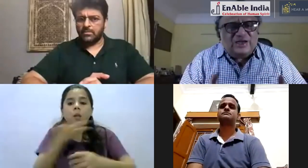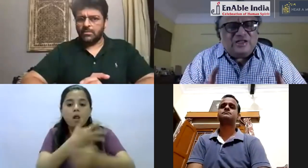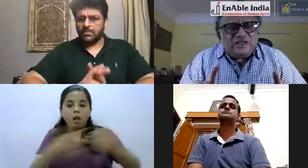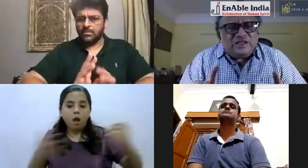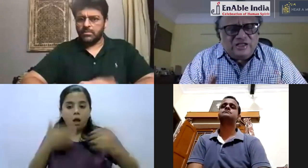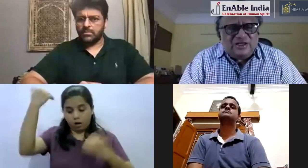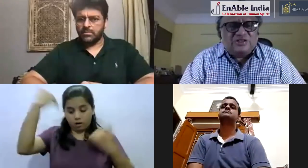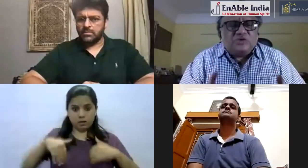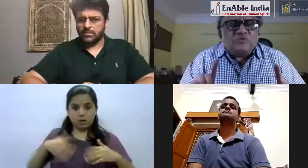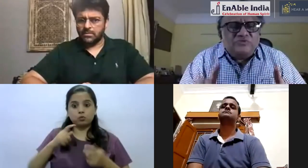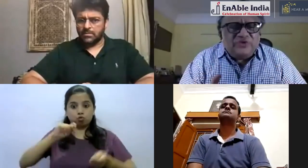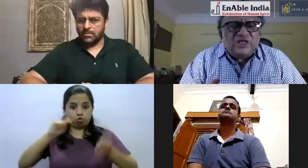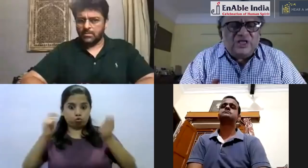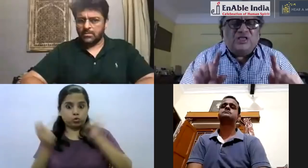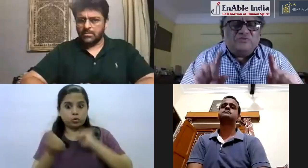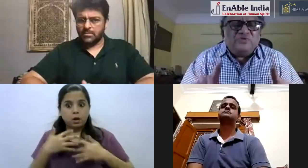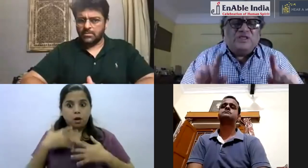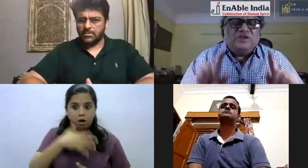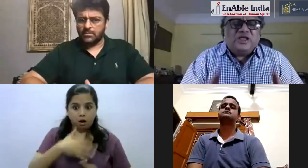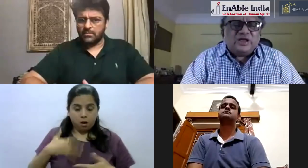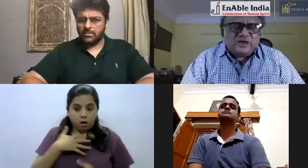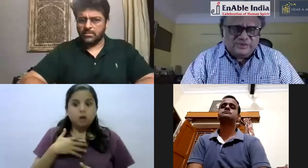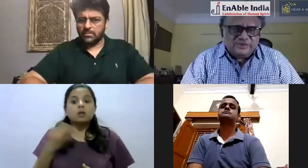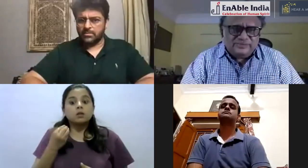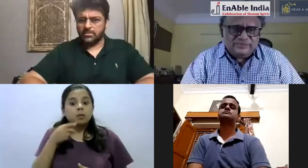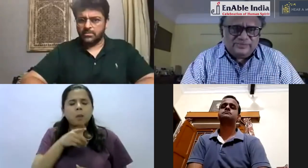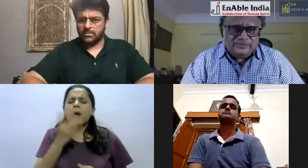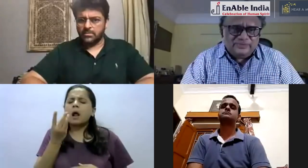that is very, very rare.